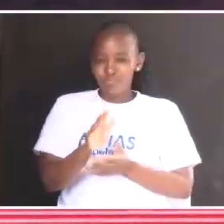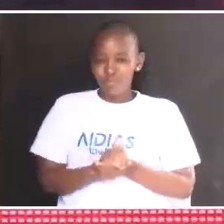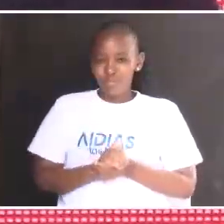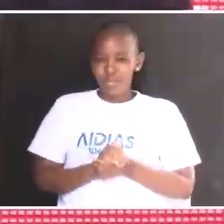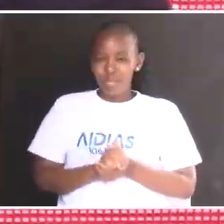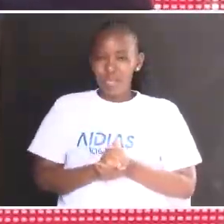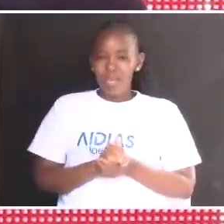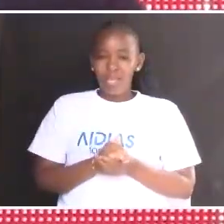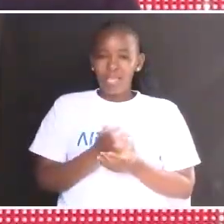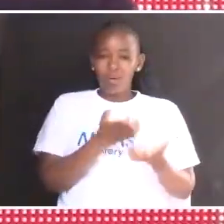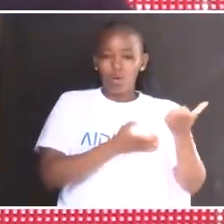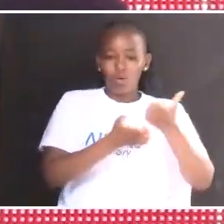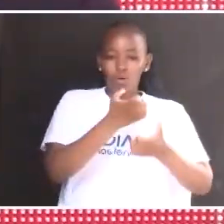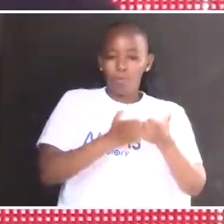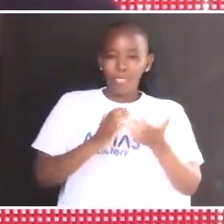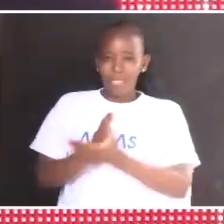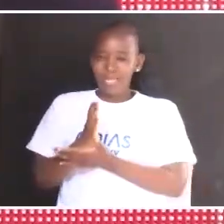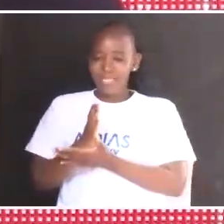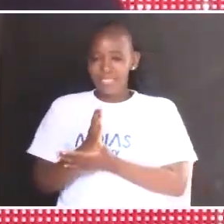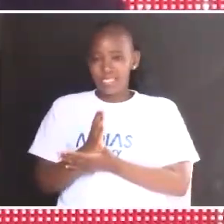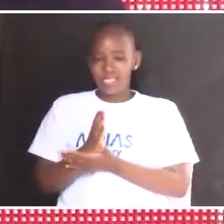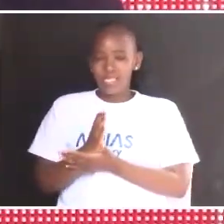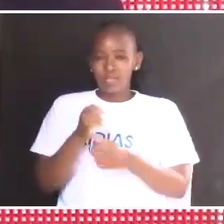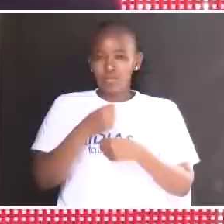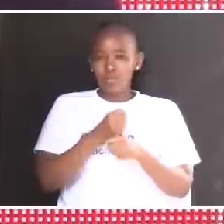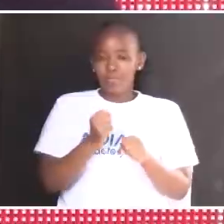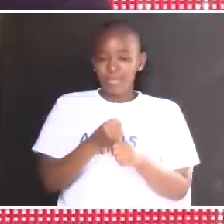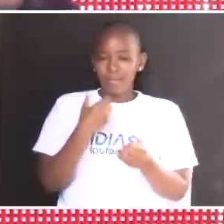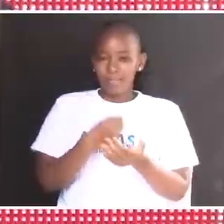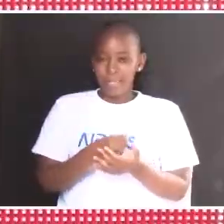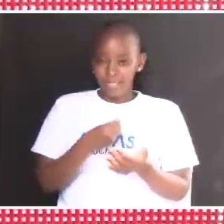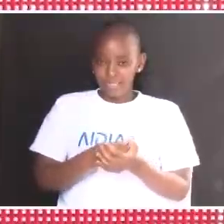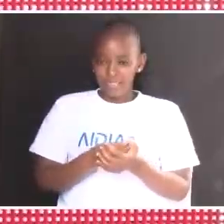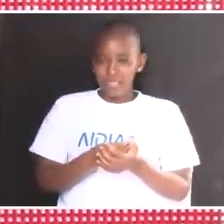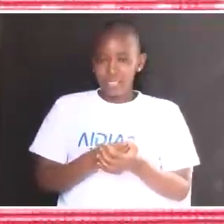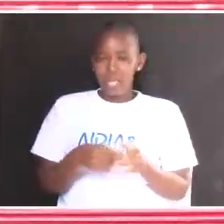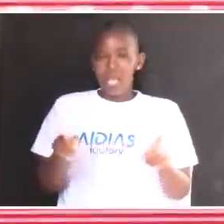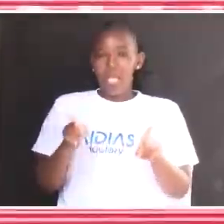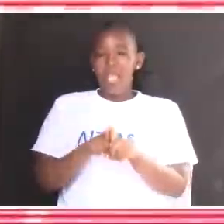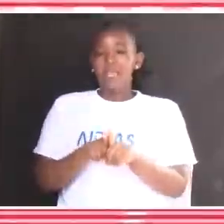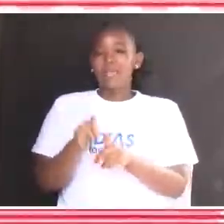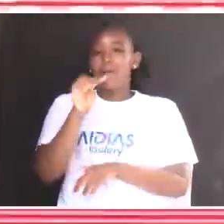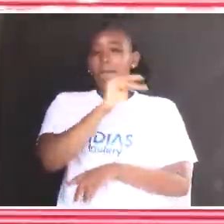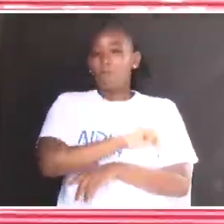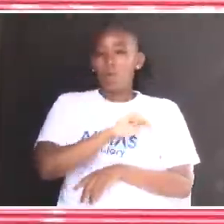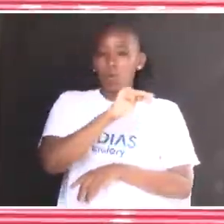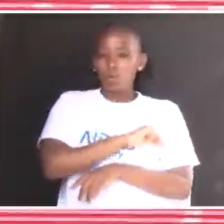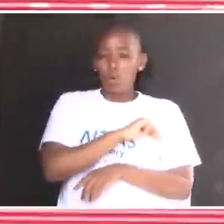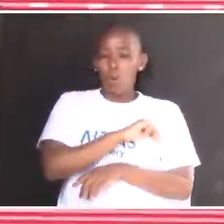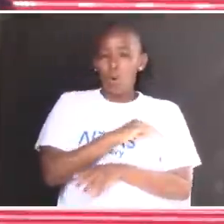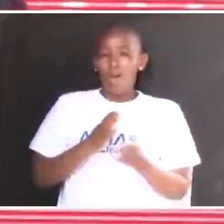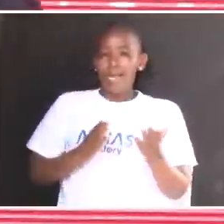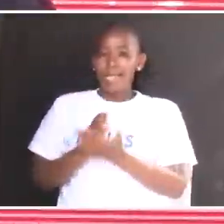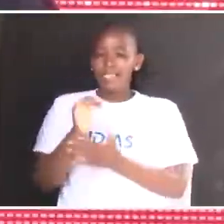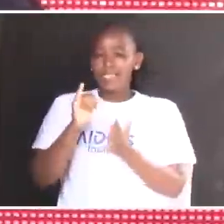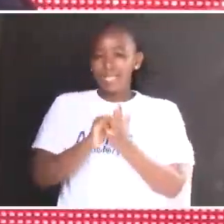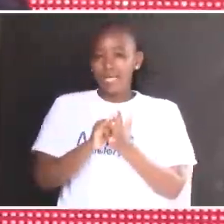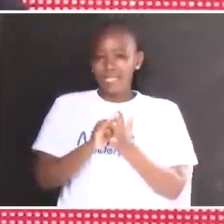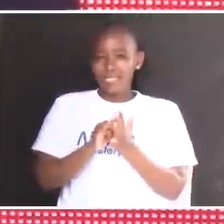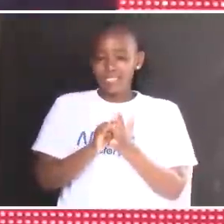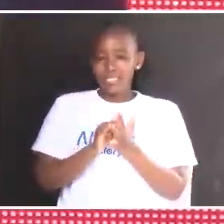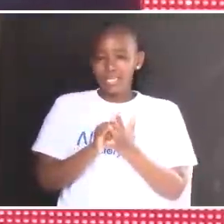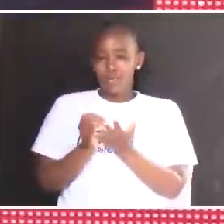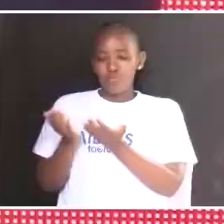na economic rights, haki za kutengeneza pesa, na moral rights, which you